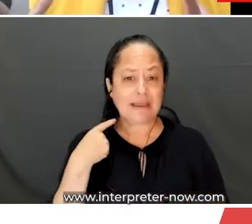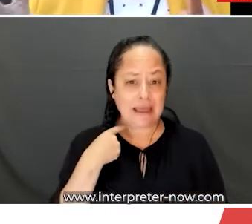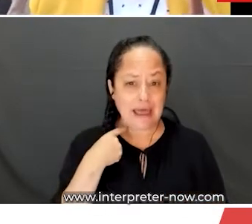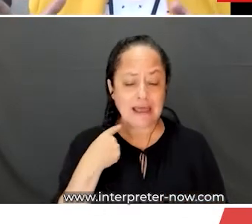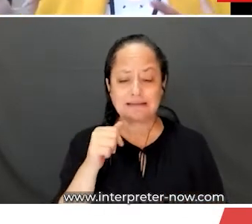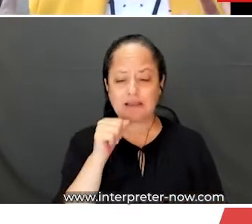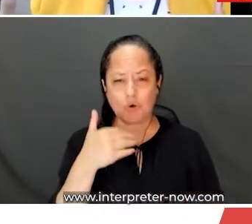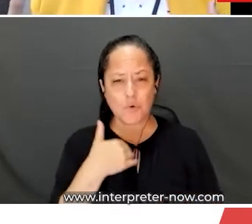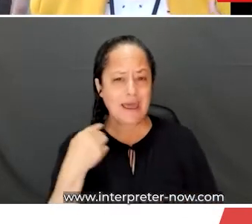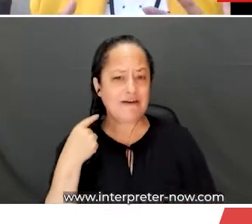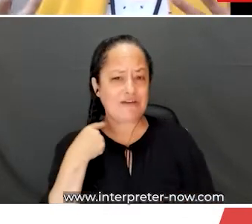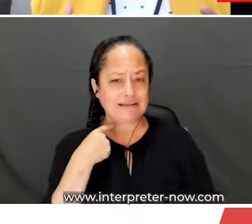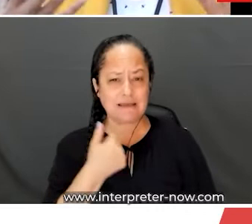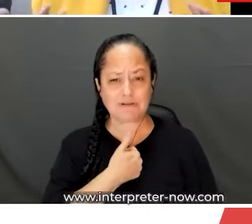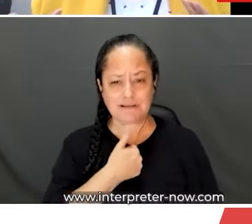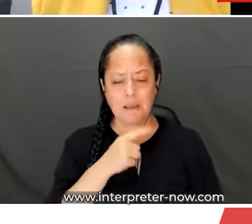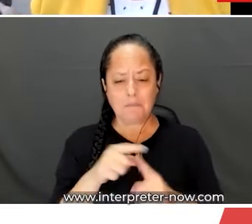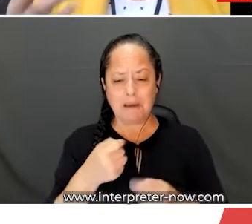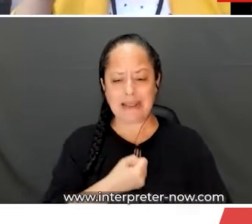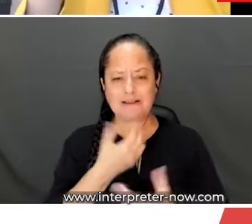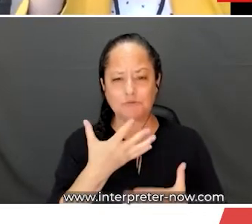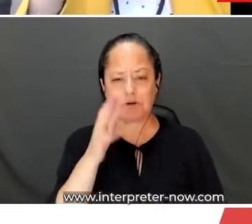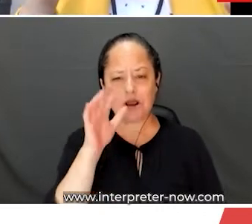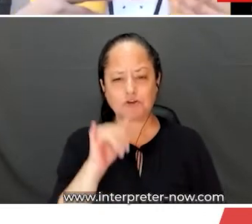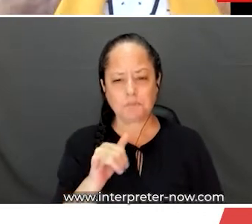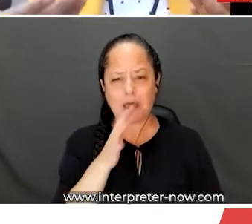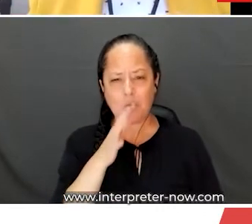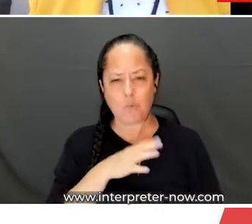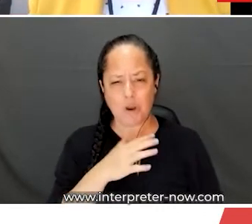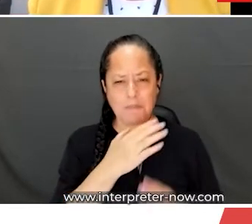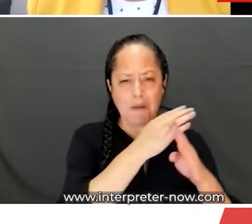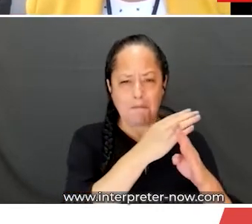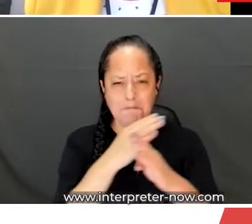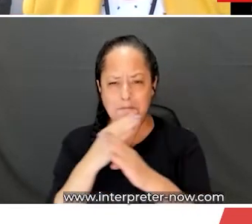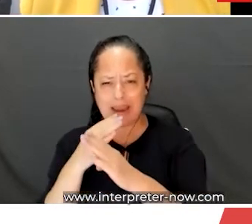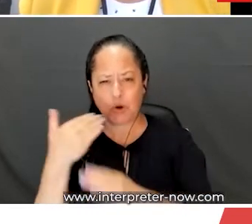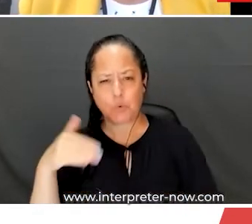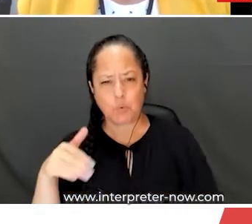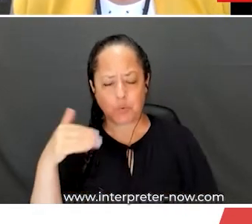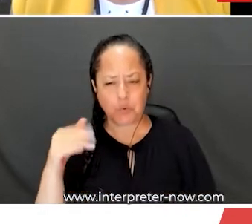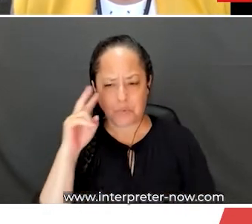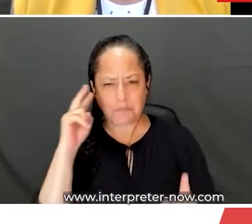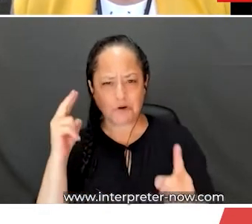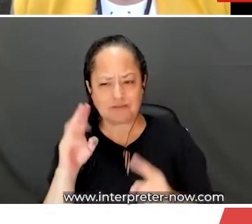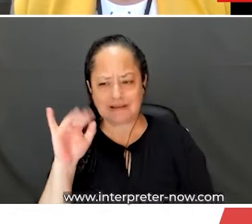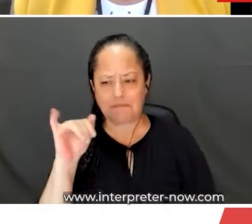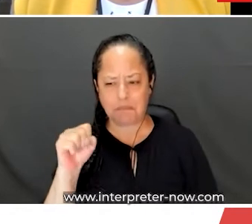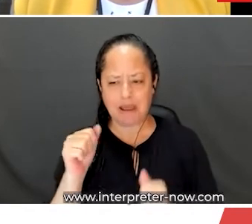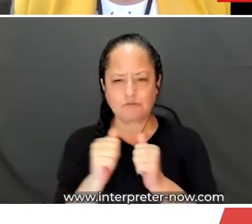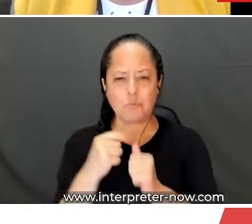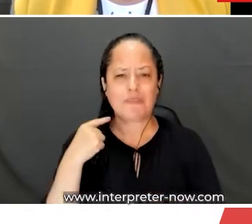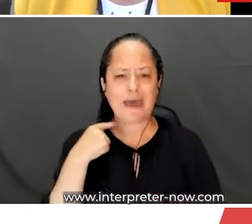heard that expressed by a lot of the women that they feel like that's a huge barrier. And that's something that comes with perceived bias. And